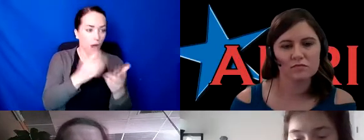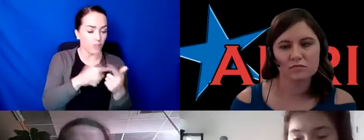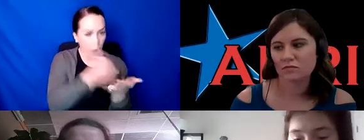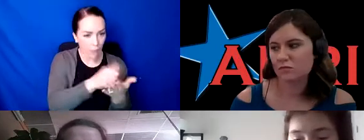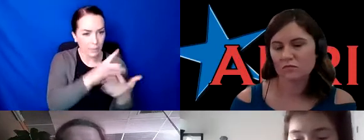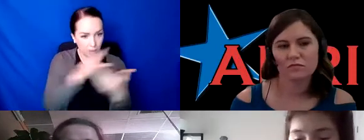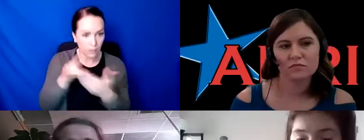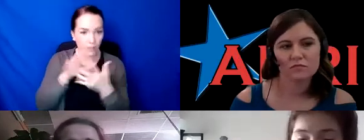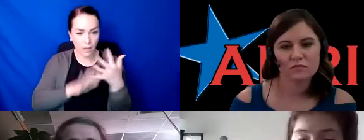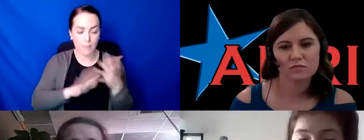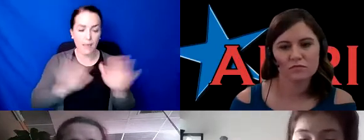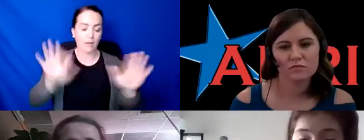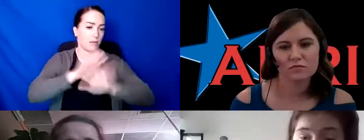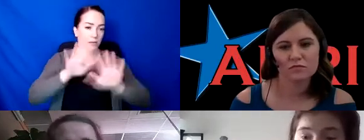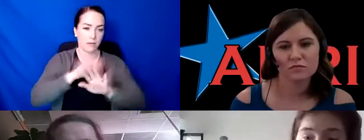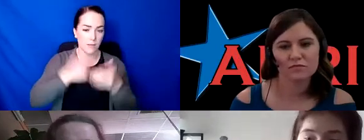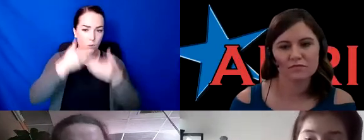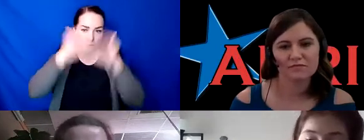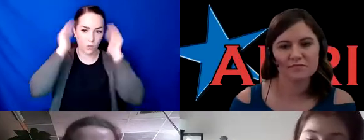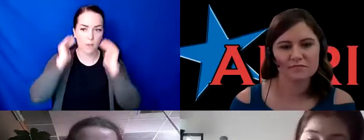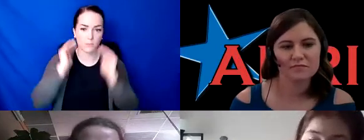just overwhelming, and I didn't like it.